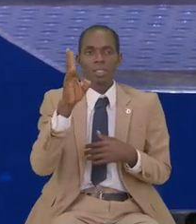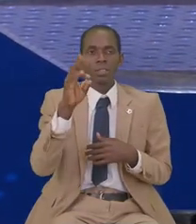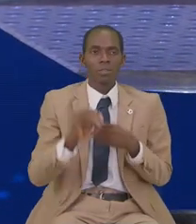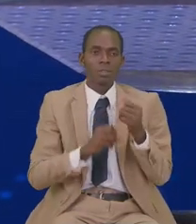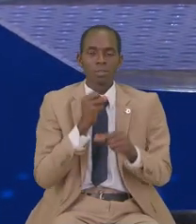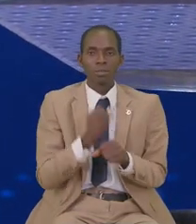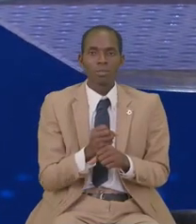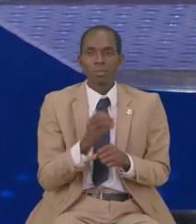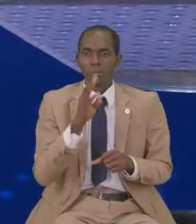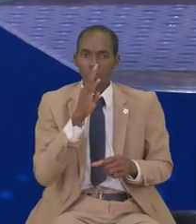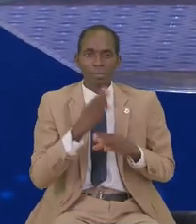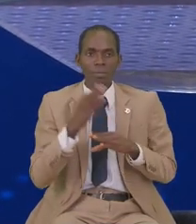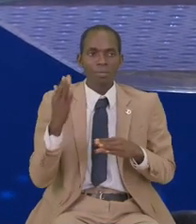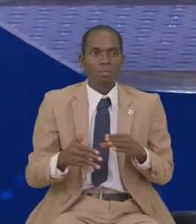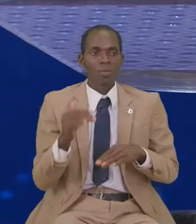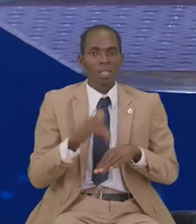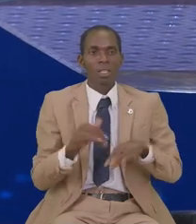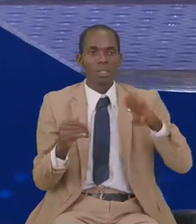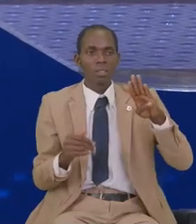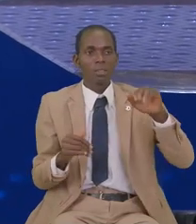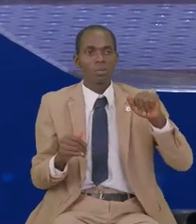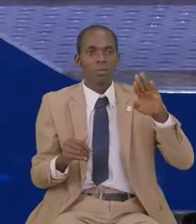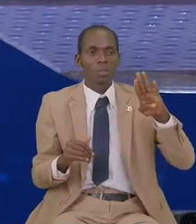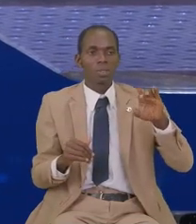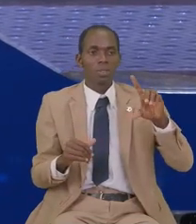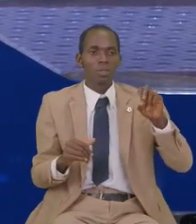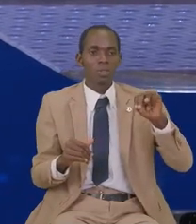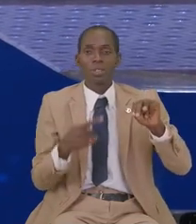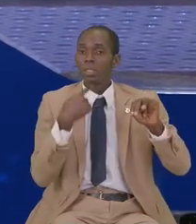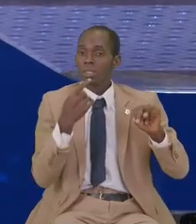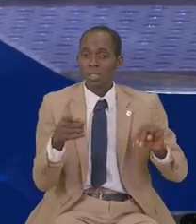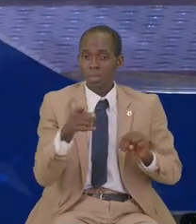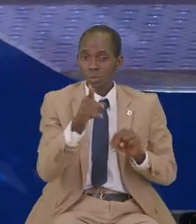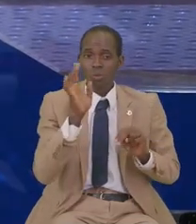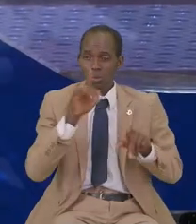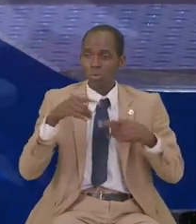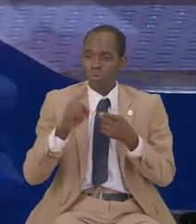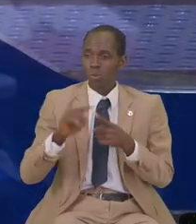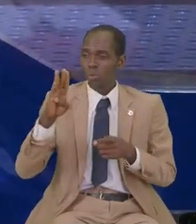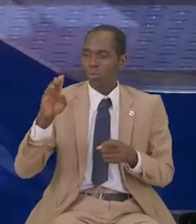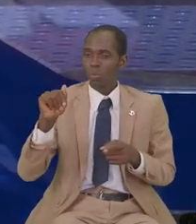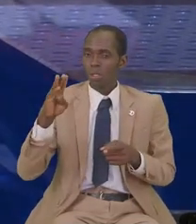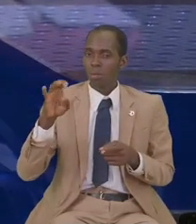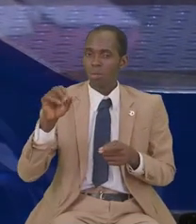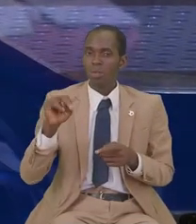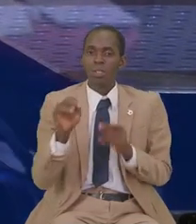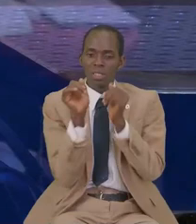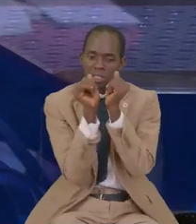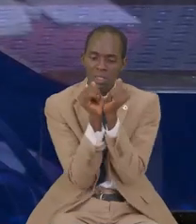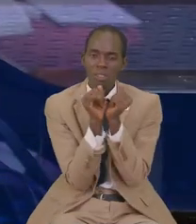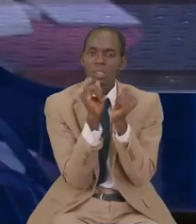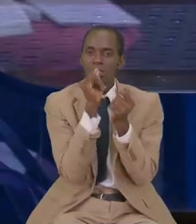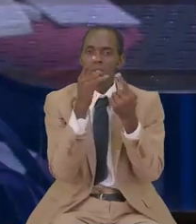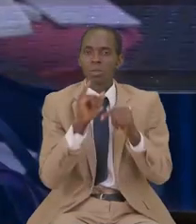years be accomplished at Babylon, Jeremiah was telling them, you are going to Babylon. captivity is coming. And